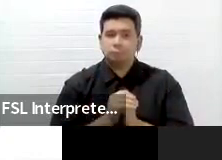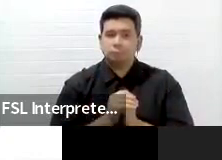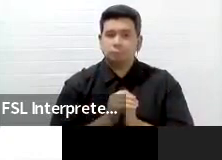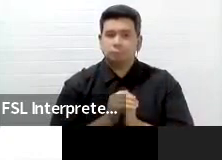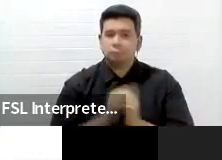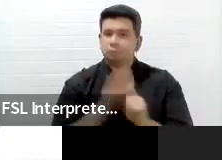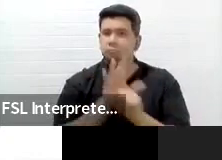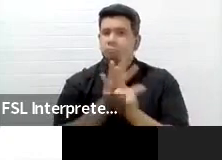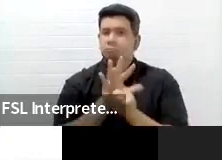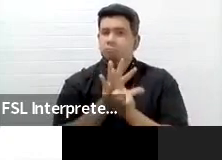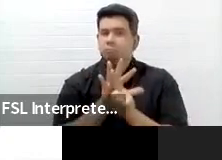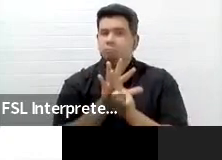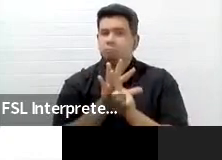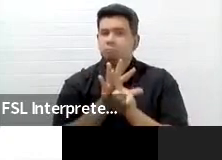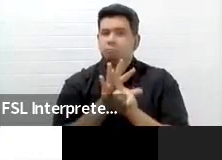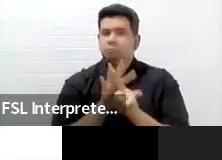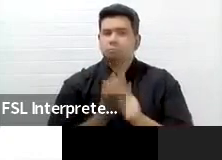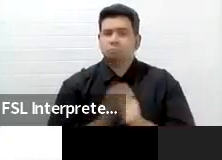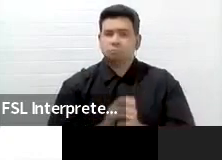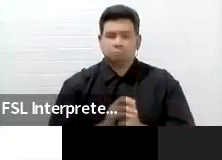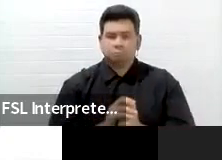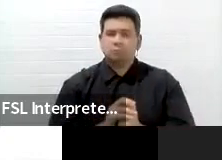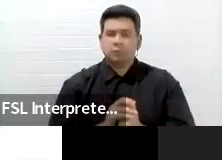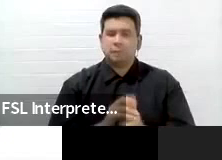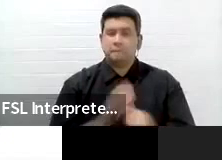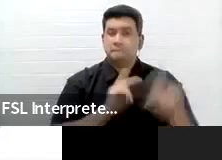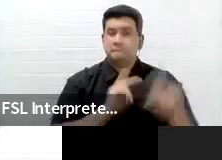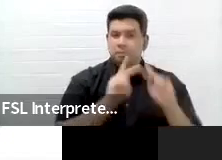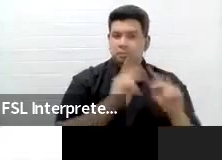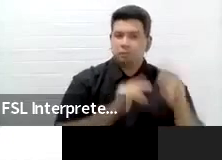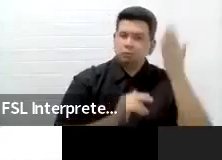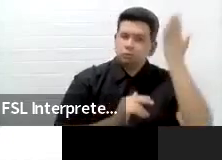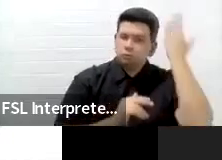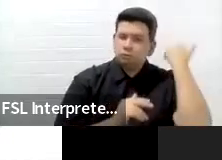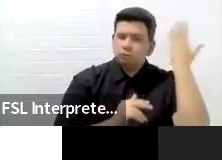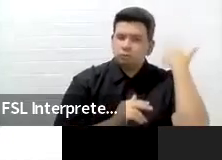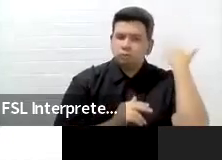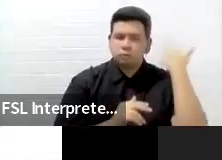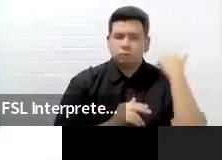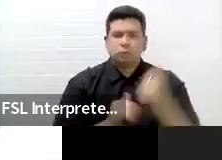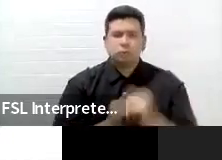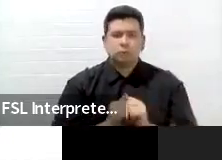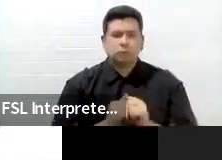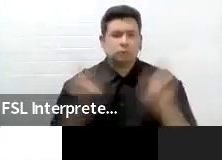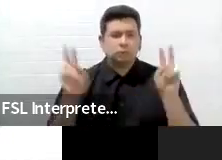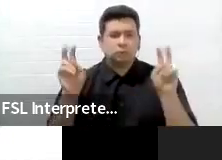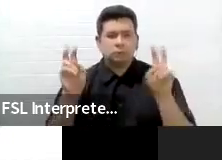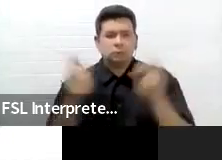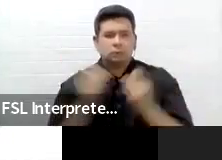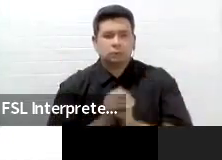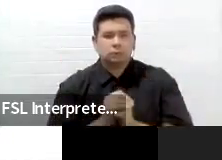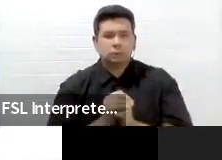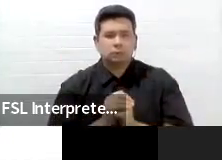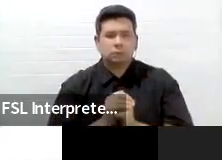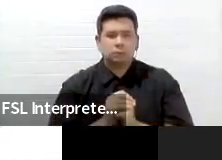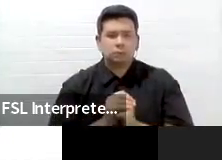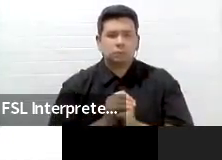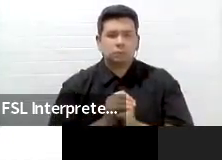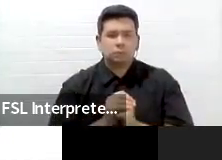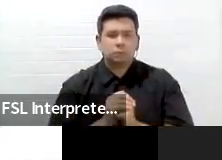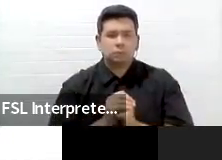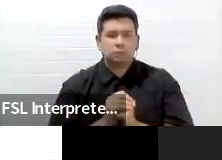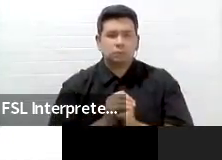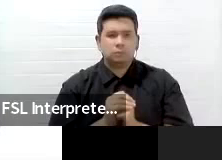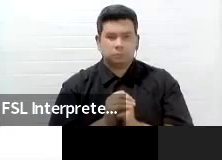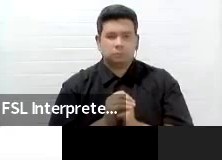popular reception of people vis-a-vis the pandemic. The title was Ginamot ng Ulol, Pinatay ng